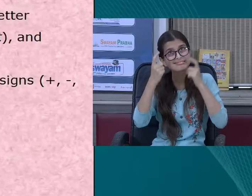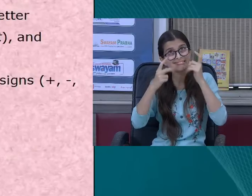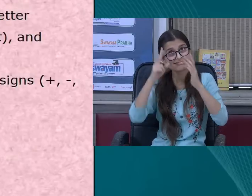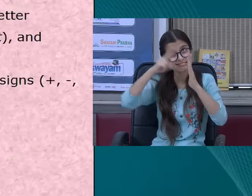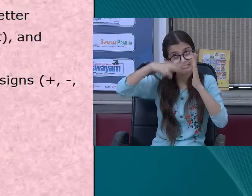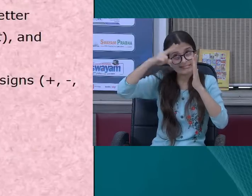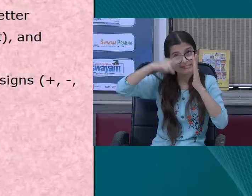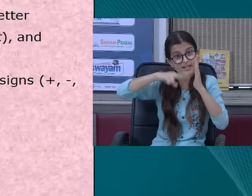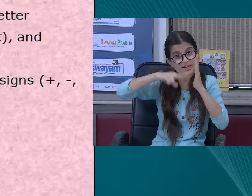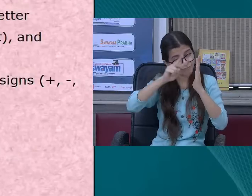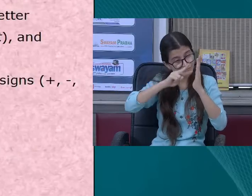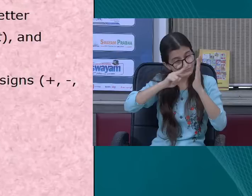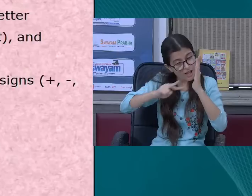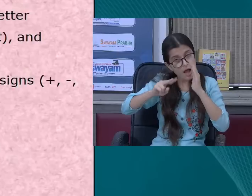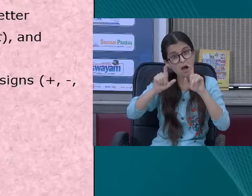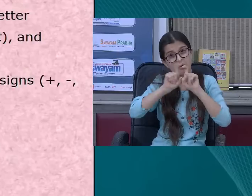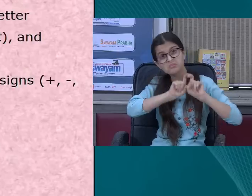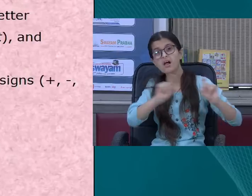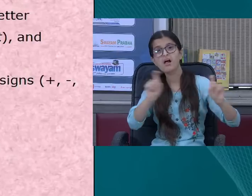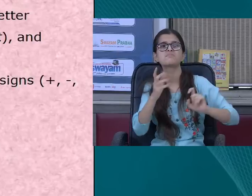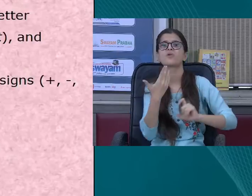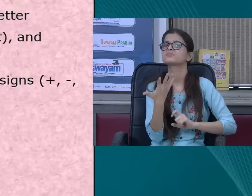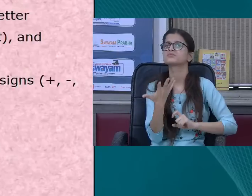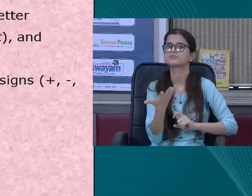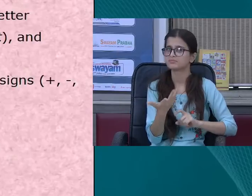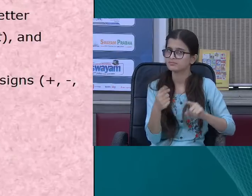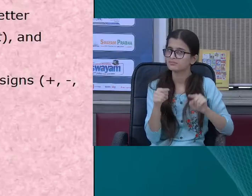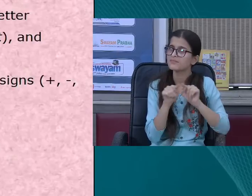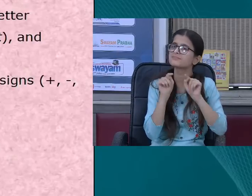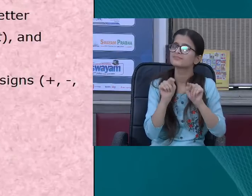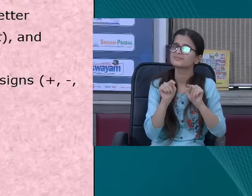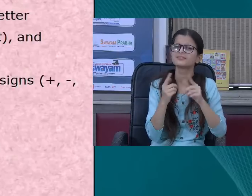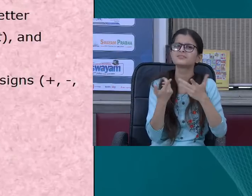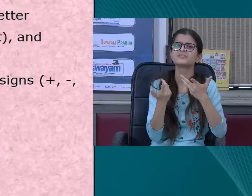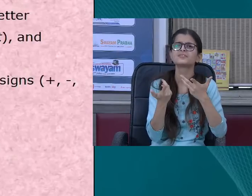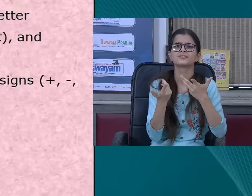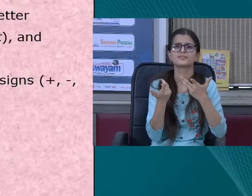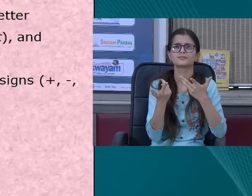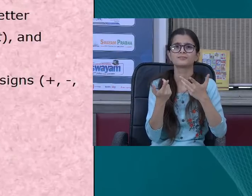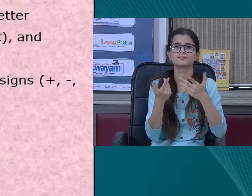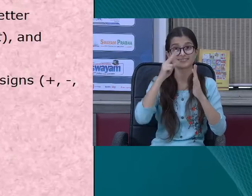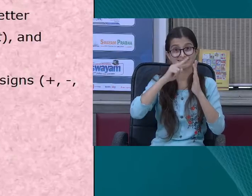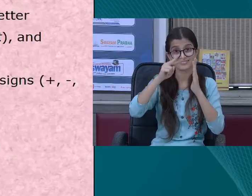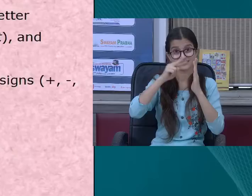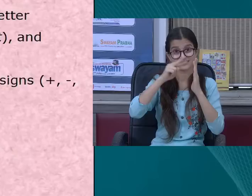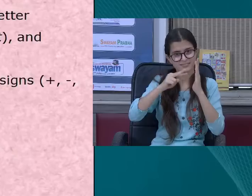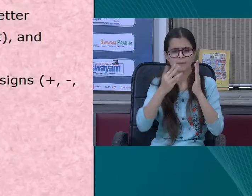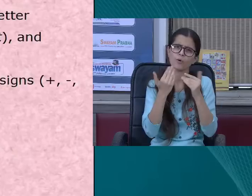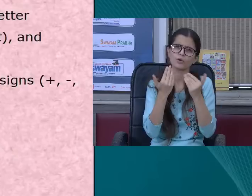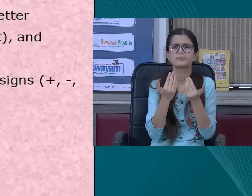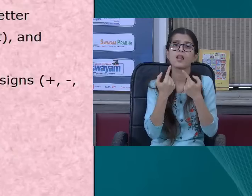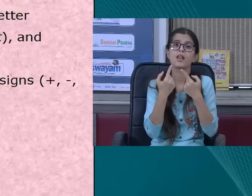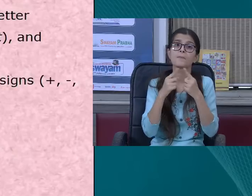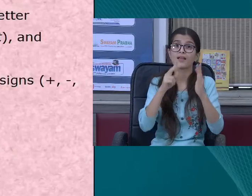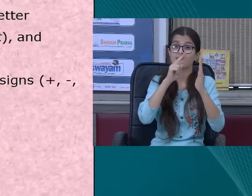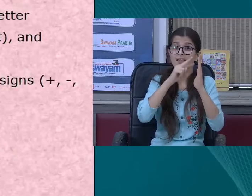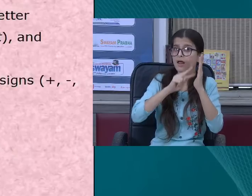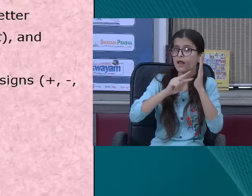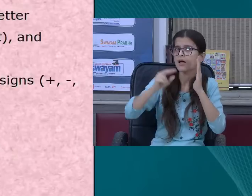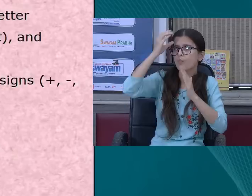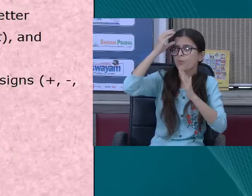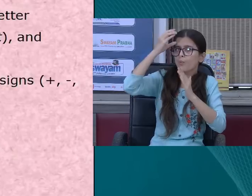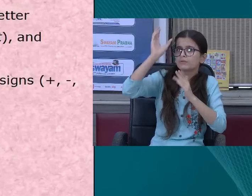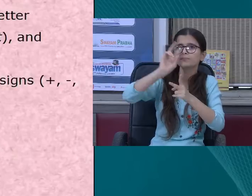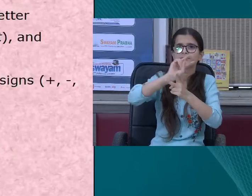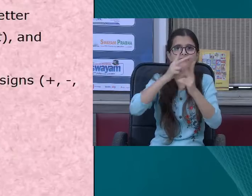properly. They have trouble in learning about time. Time here, not only reading the clock, but is the concept of time. How much